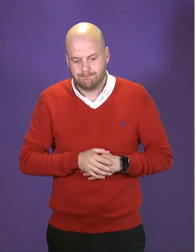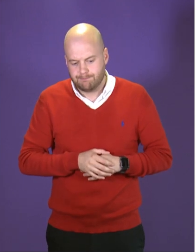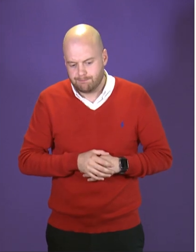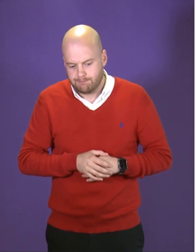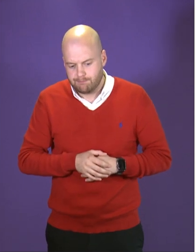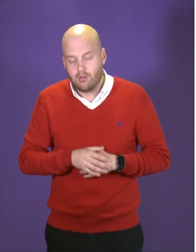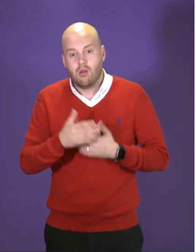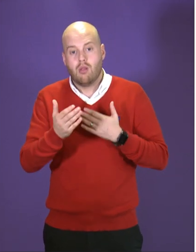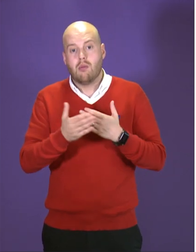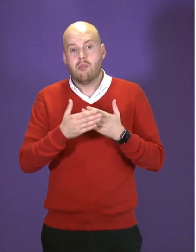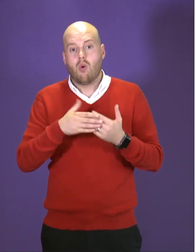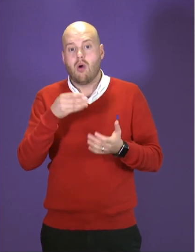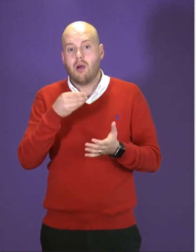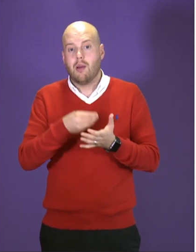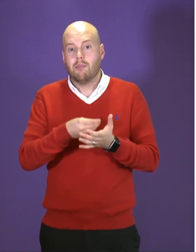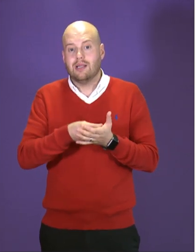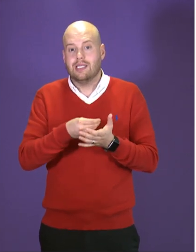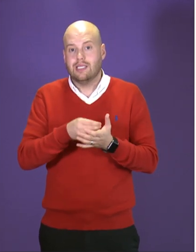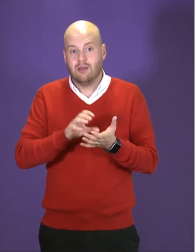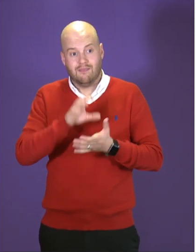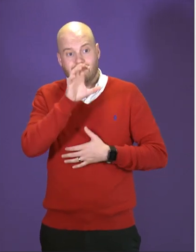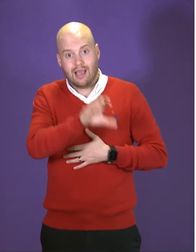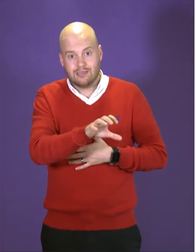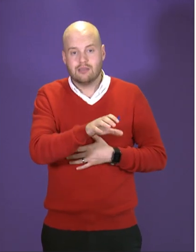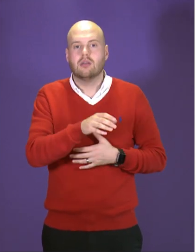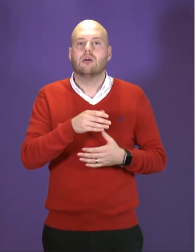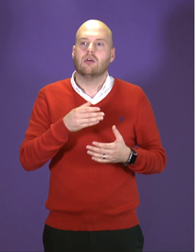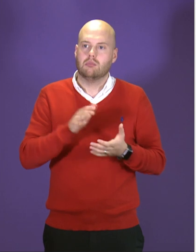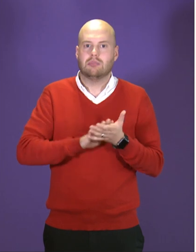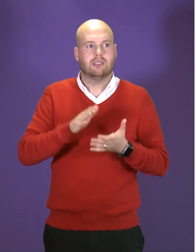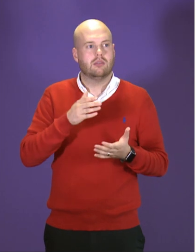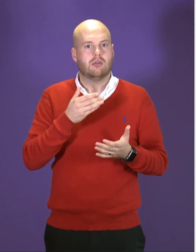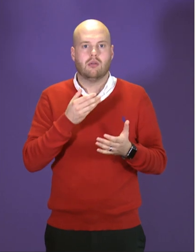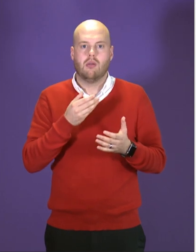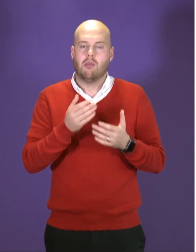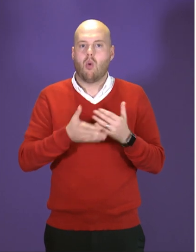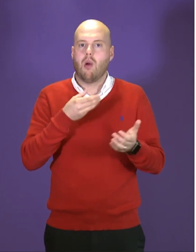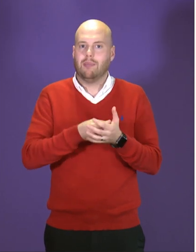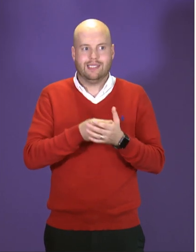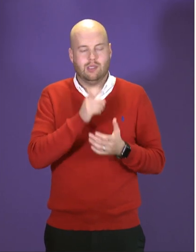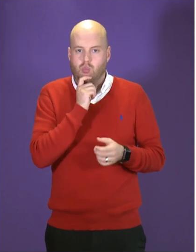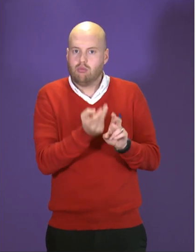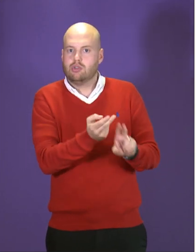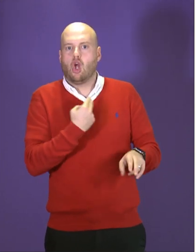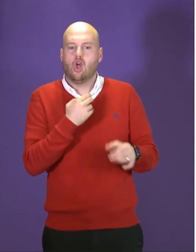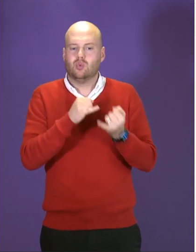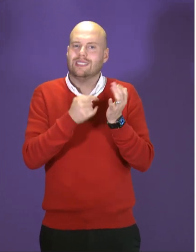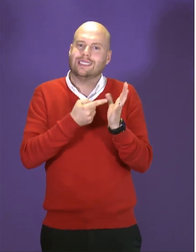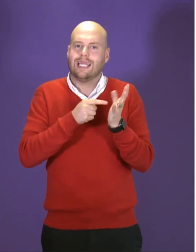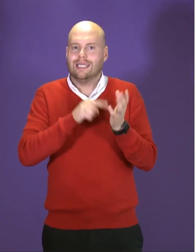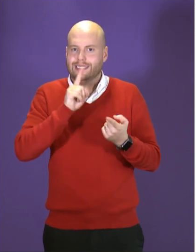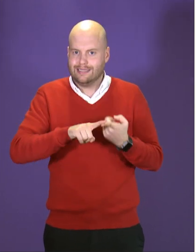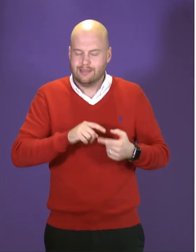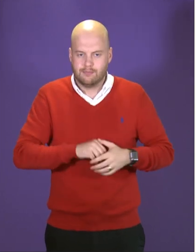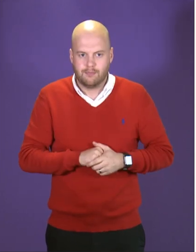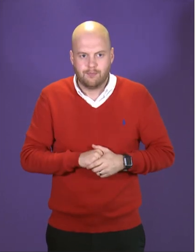municipality invests, the more money comes from the state. So that's the algorithm that we use, and it will